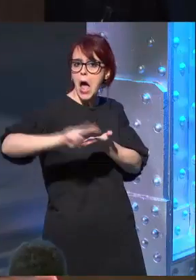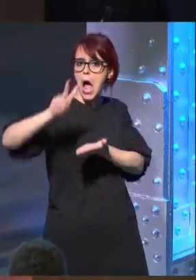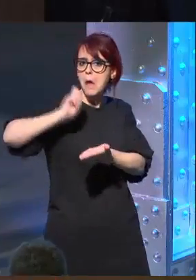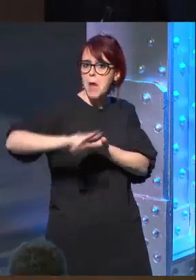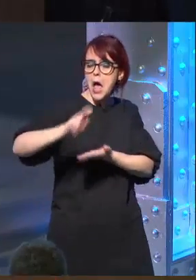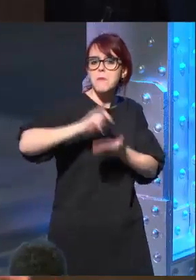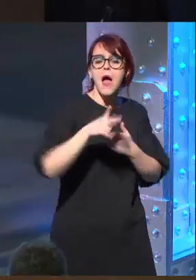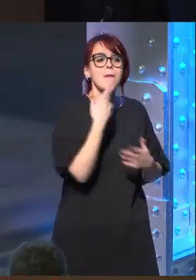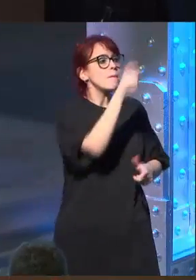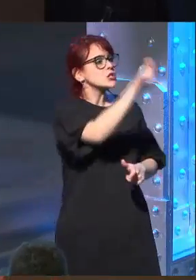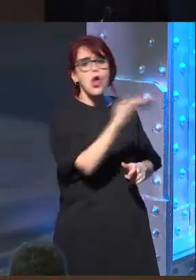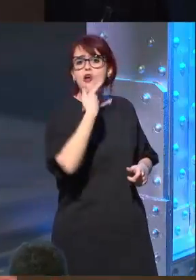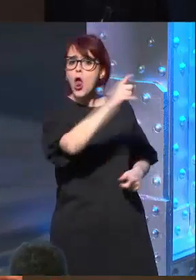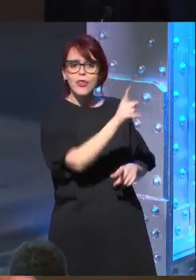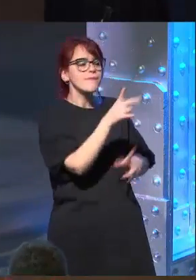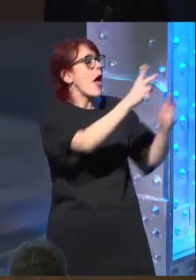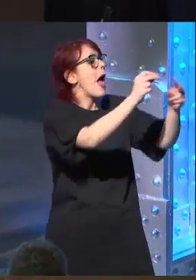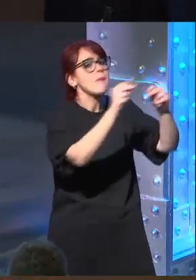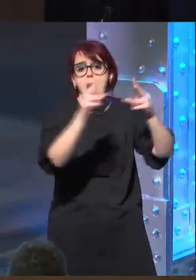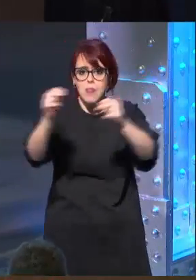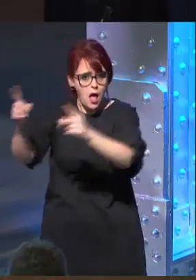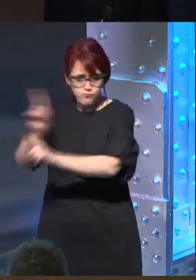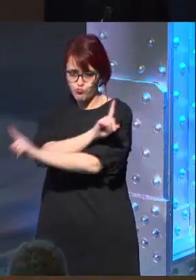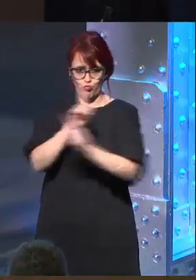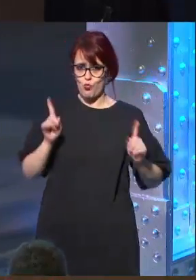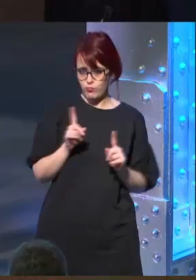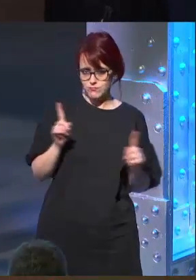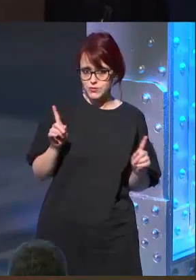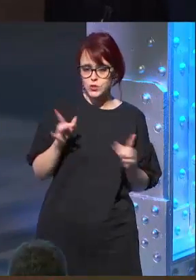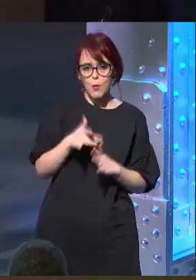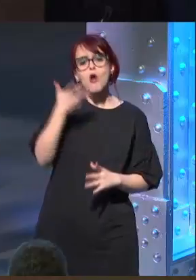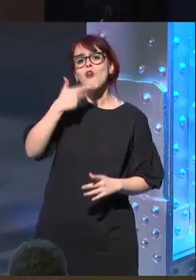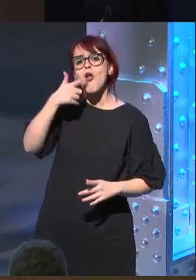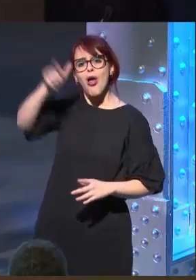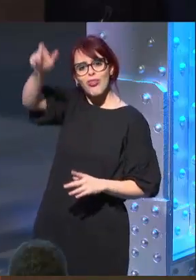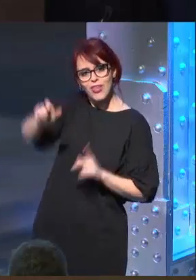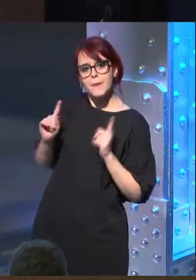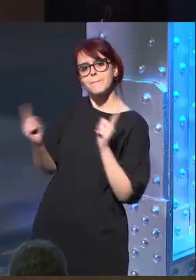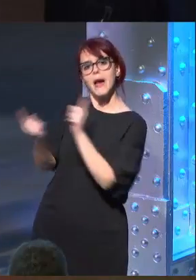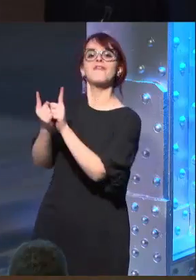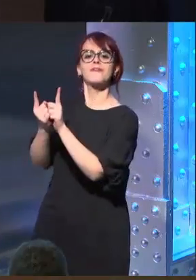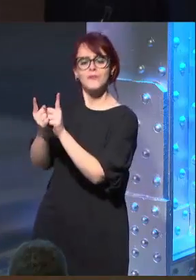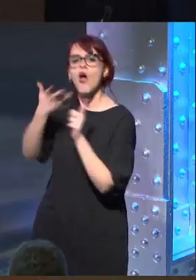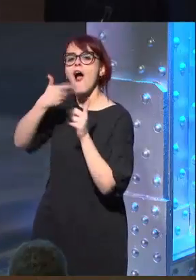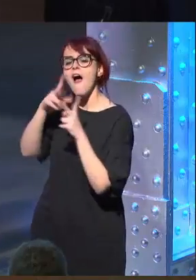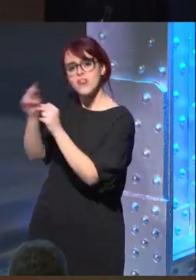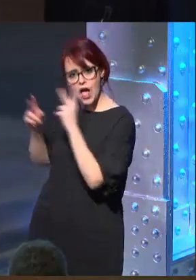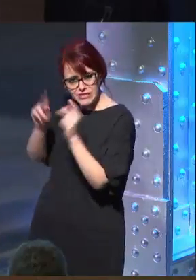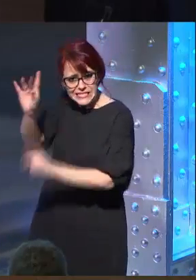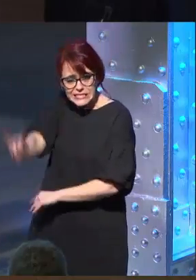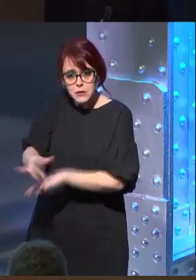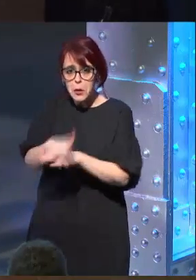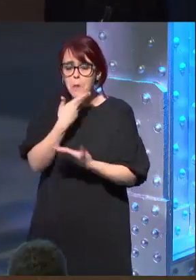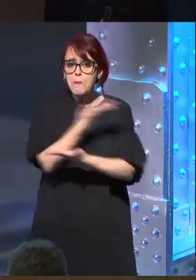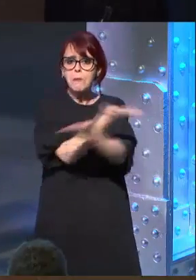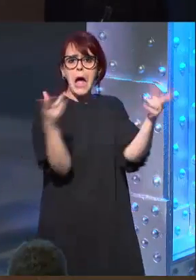our children not to speak with just anybody on the street. Normally we would tell our children not to talk to strangers in the real